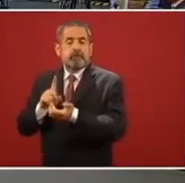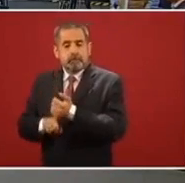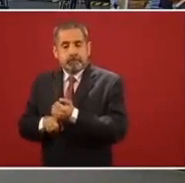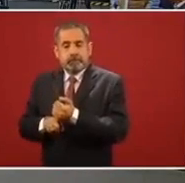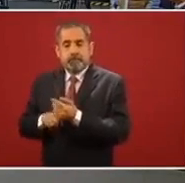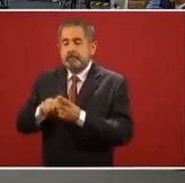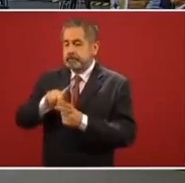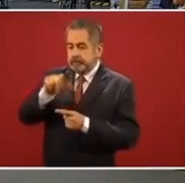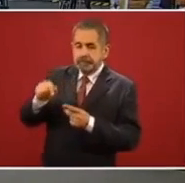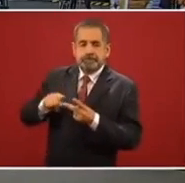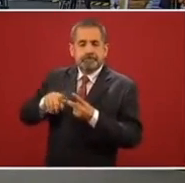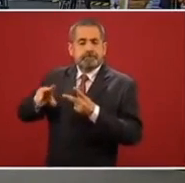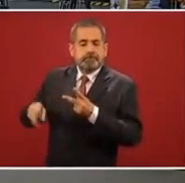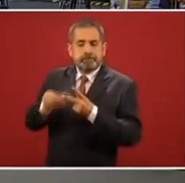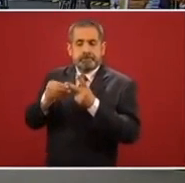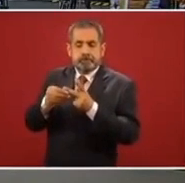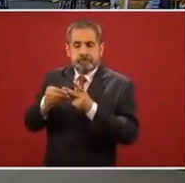con la